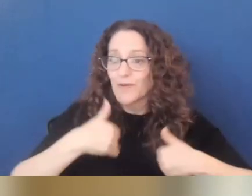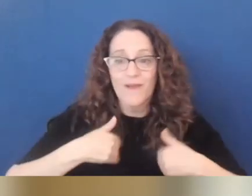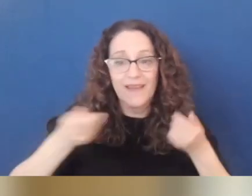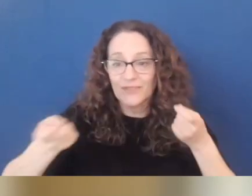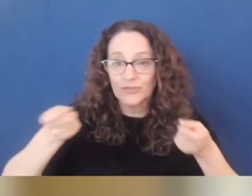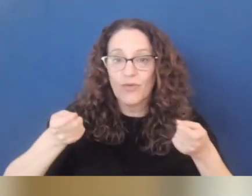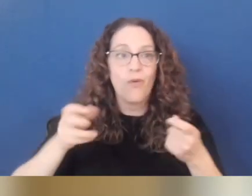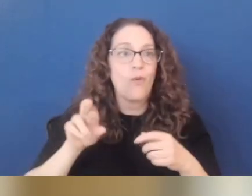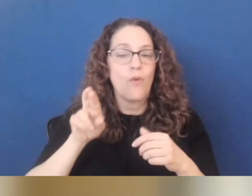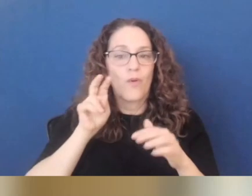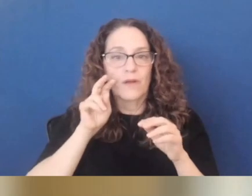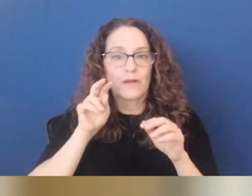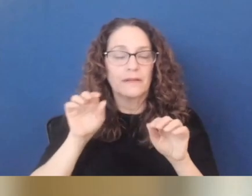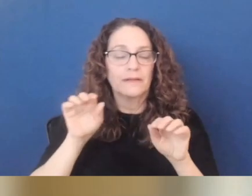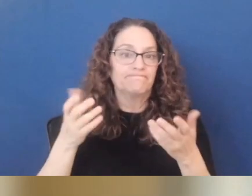of death.